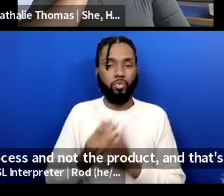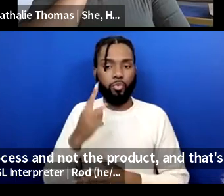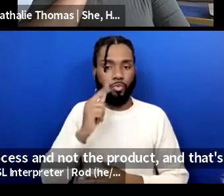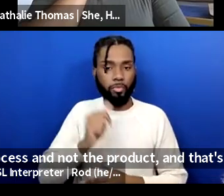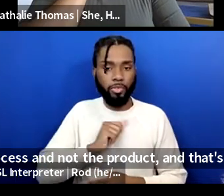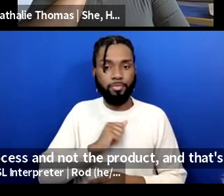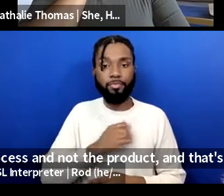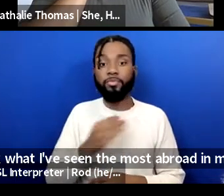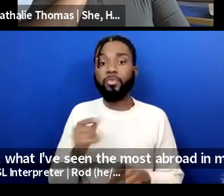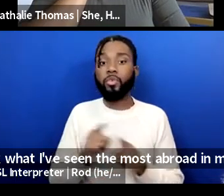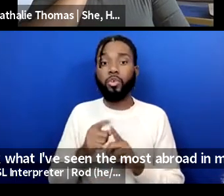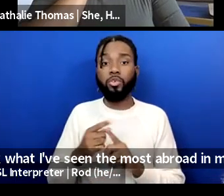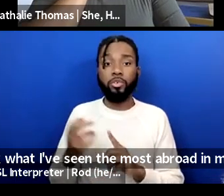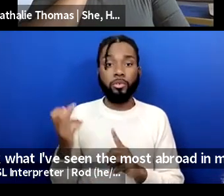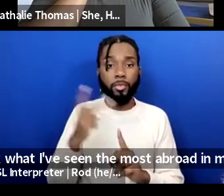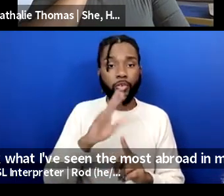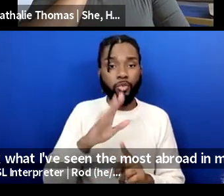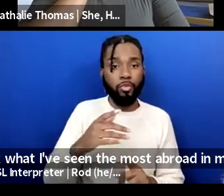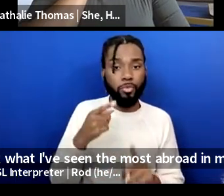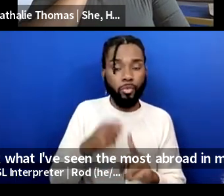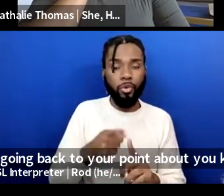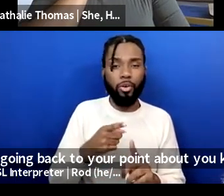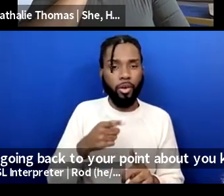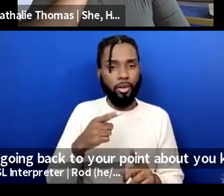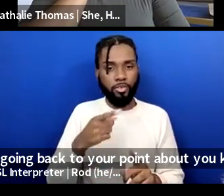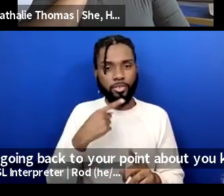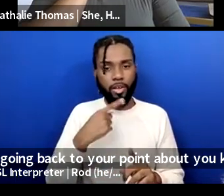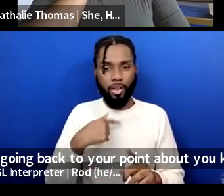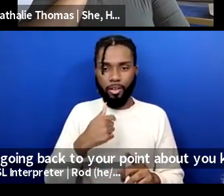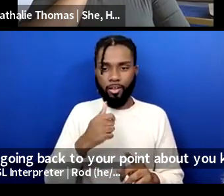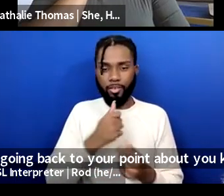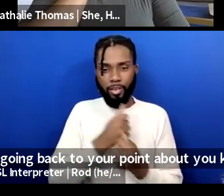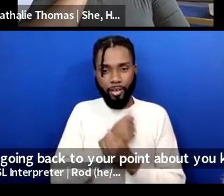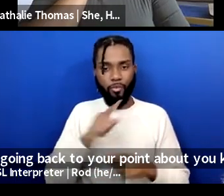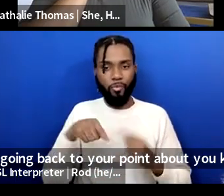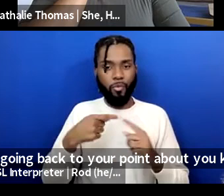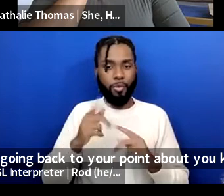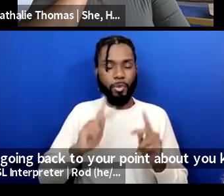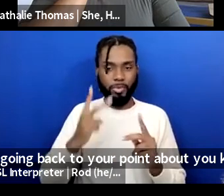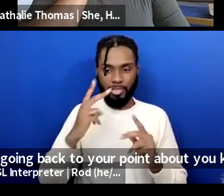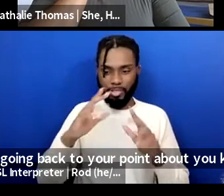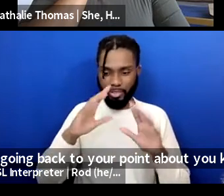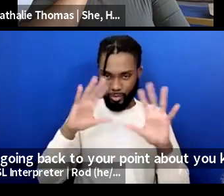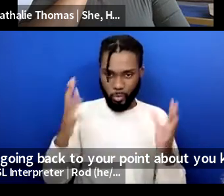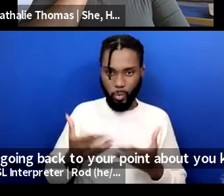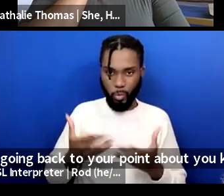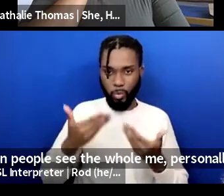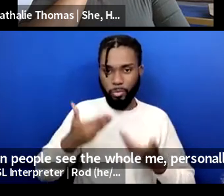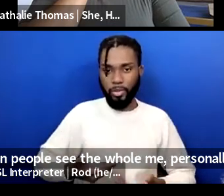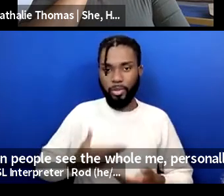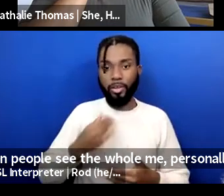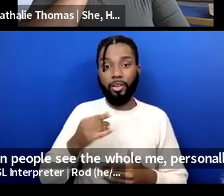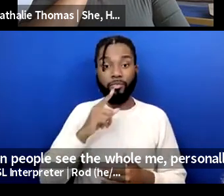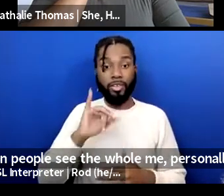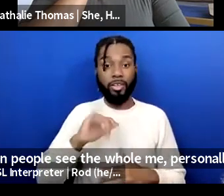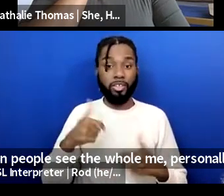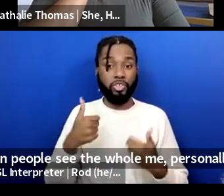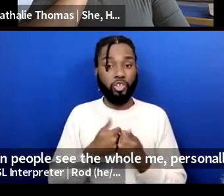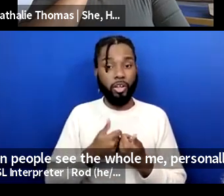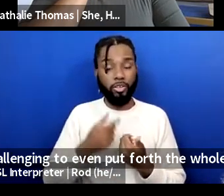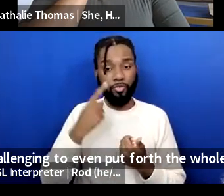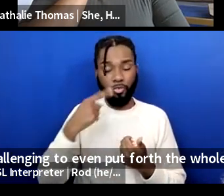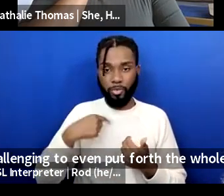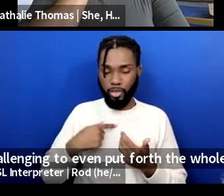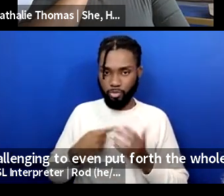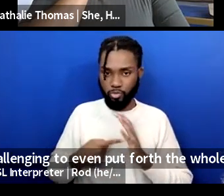to your point about, I love when people see the whole me. Personally, it's challenging to even put forth the whole me if